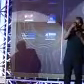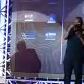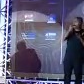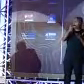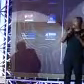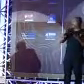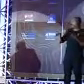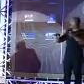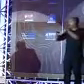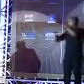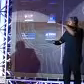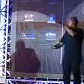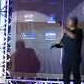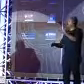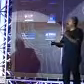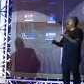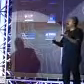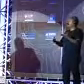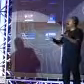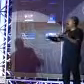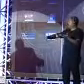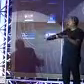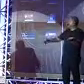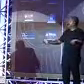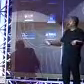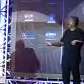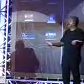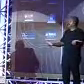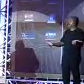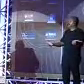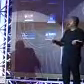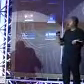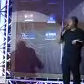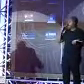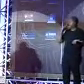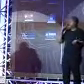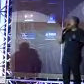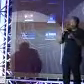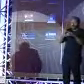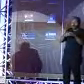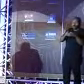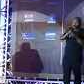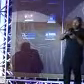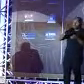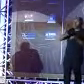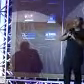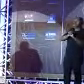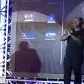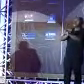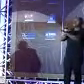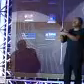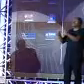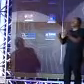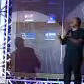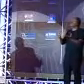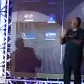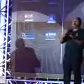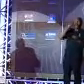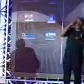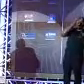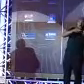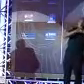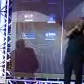longer ideals. So many doctors, so many teachers in a given discipline, so